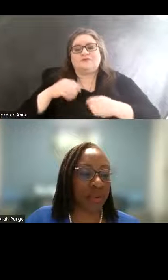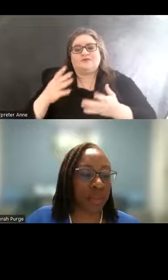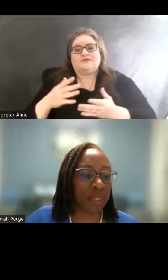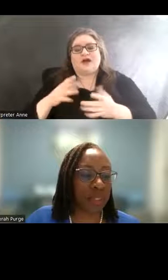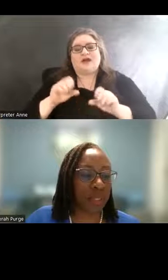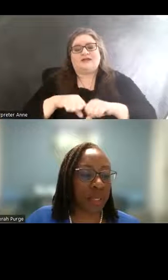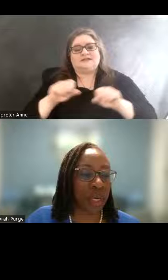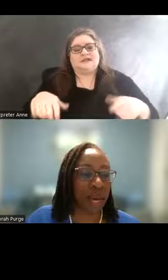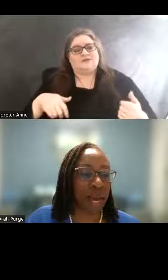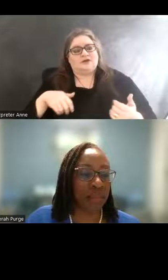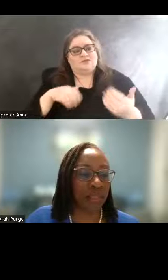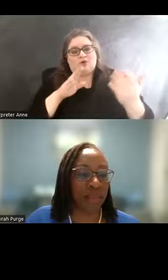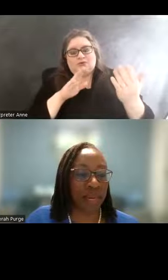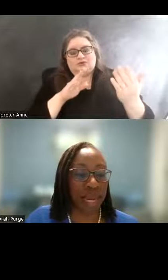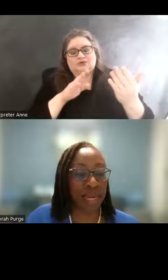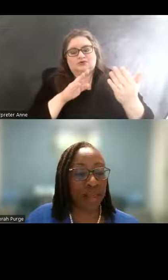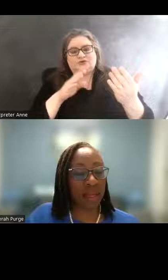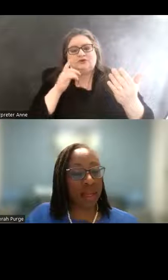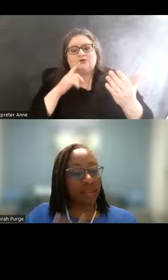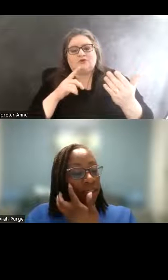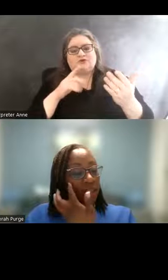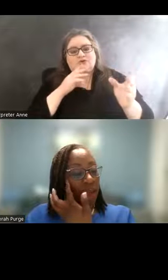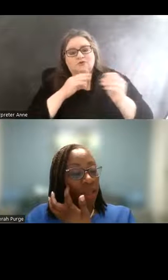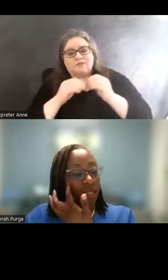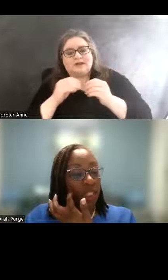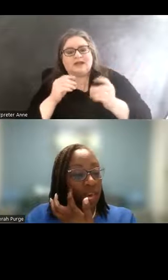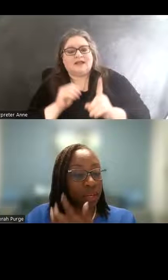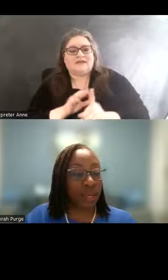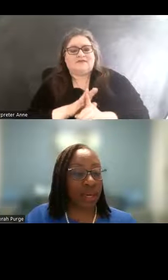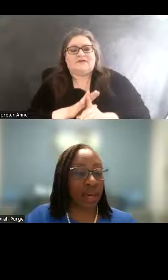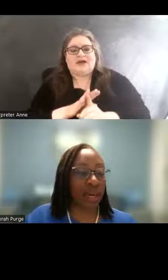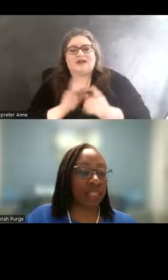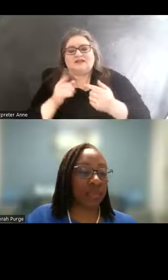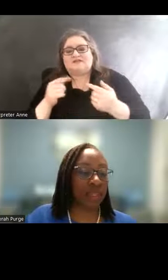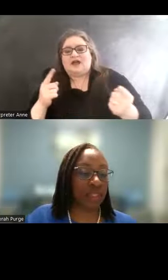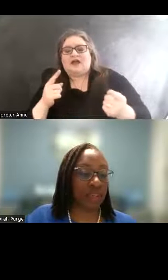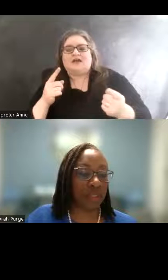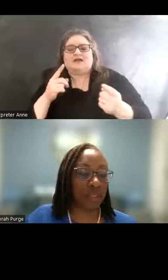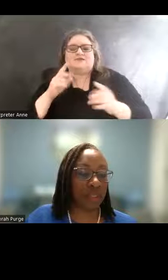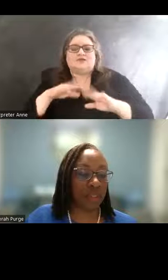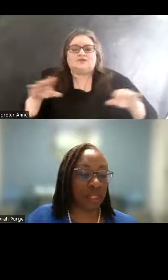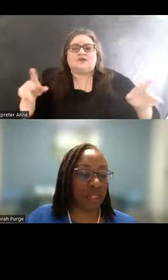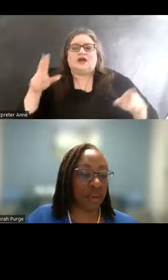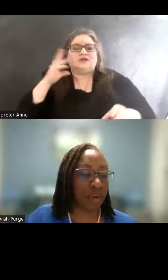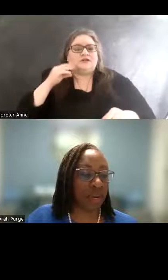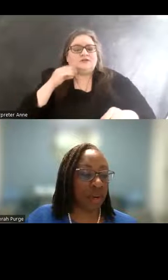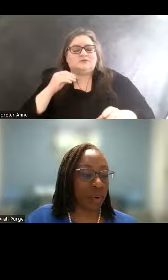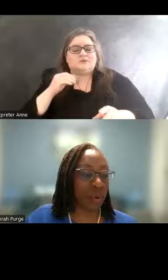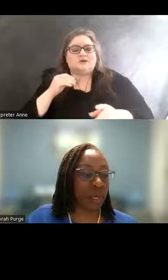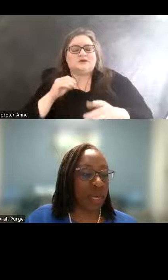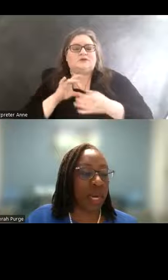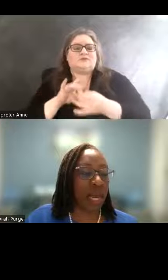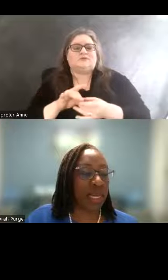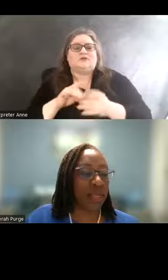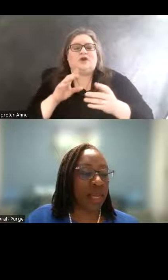systemic approach to mitigating the effects of adverse childhood experiences on children's learning and